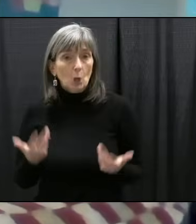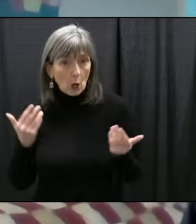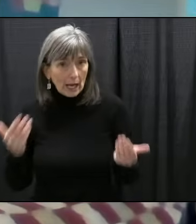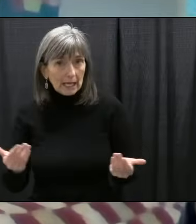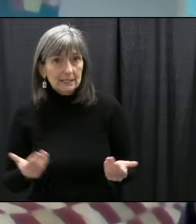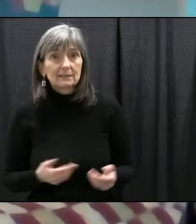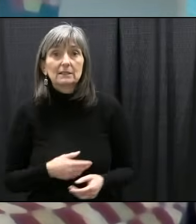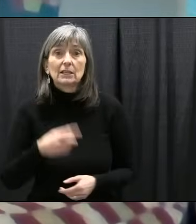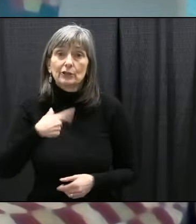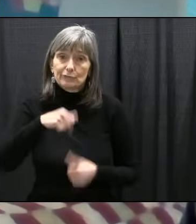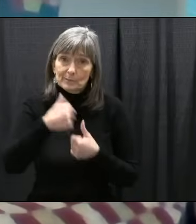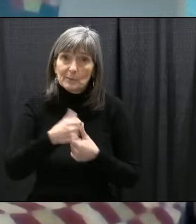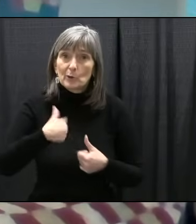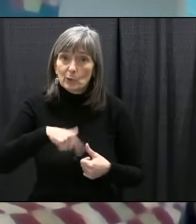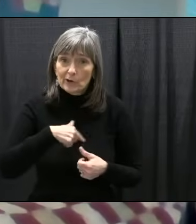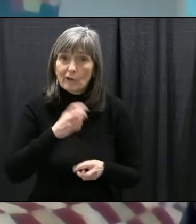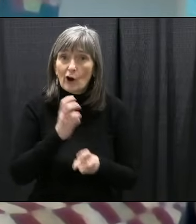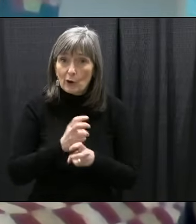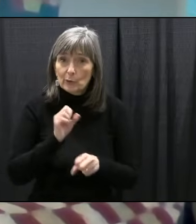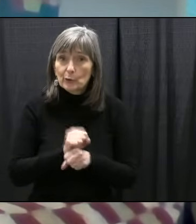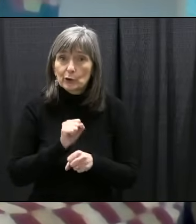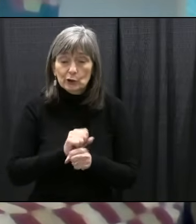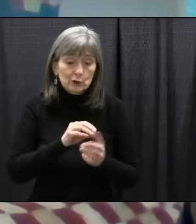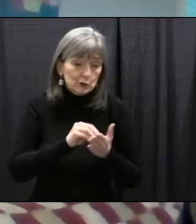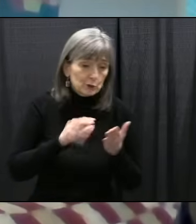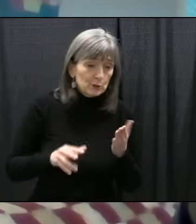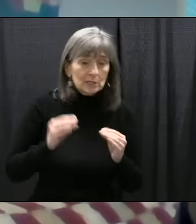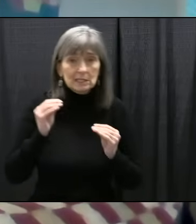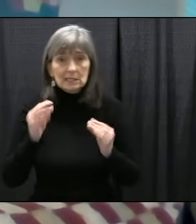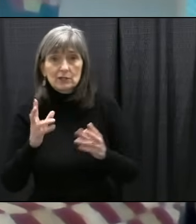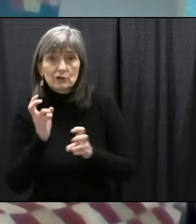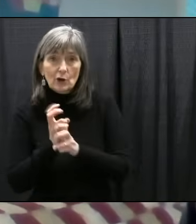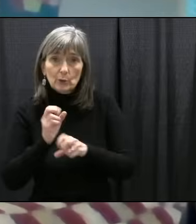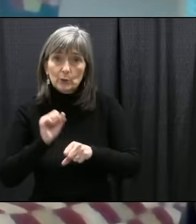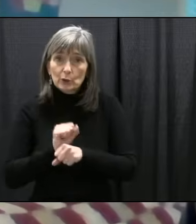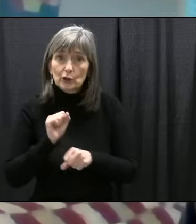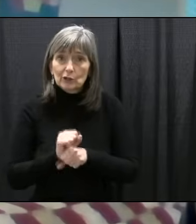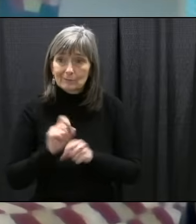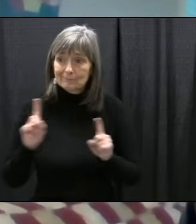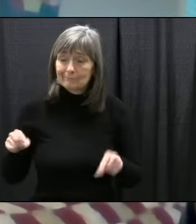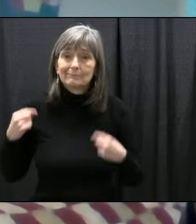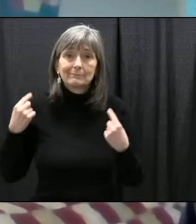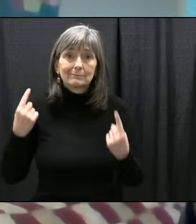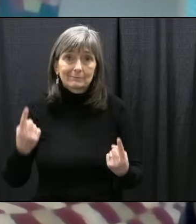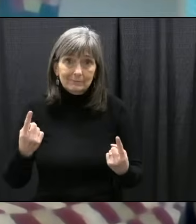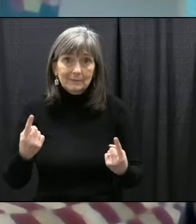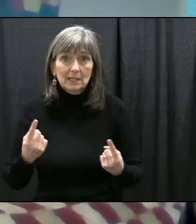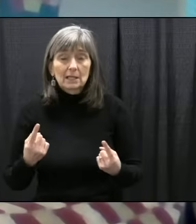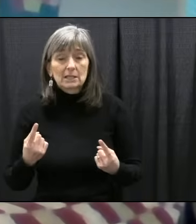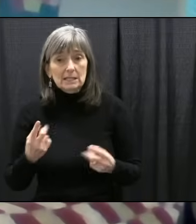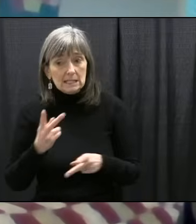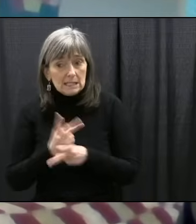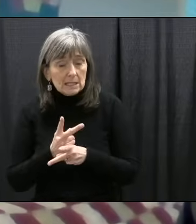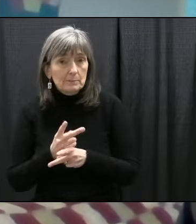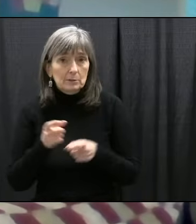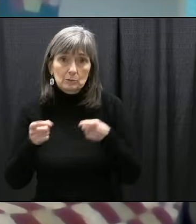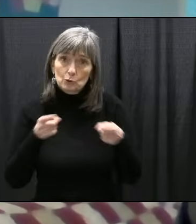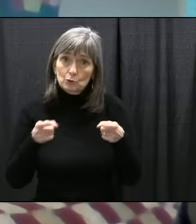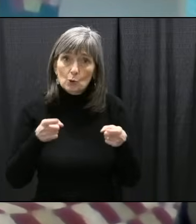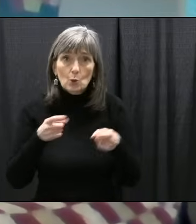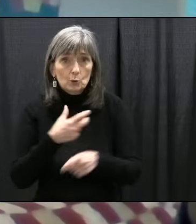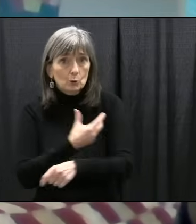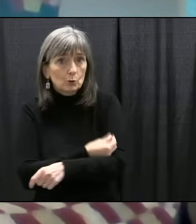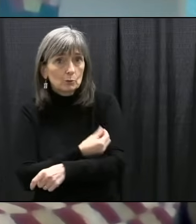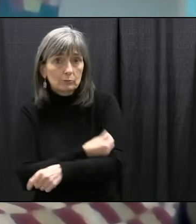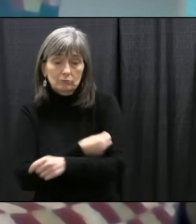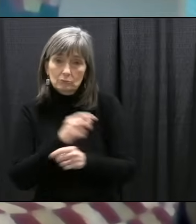that the children have worked really hard, teachers have worked really hard, and staff as well this year to keep our schools as